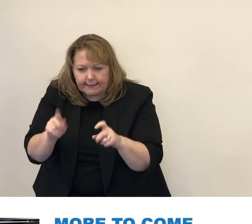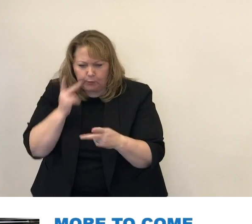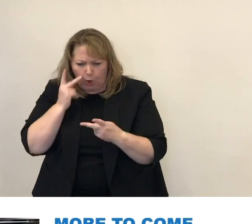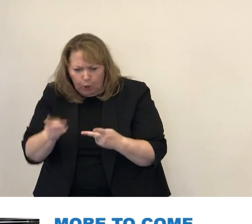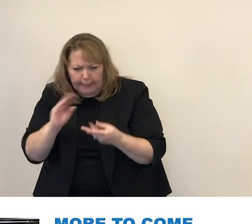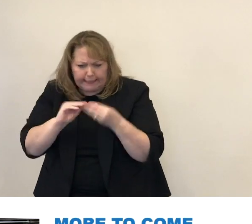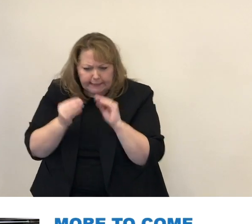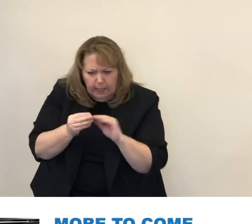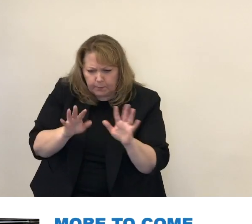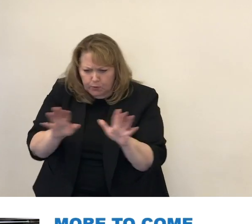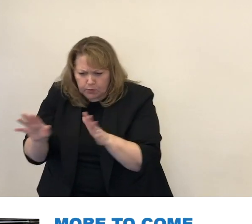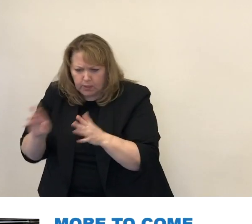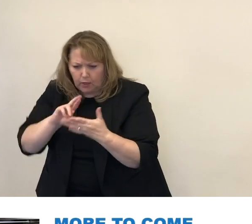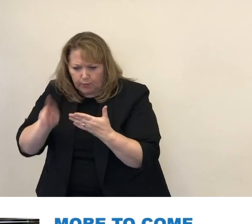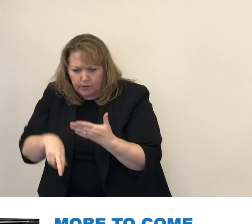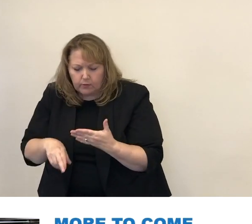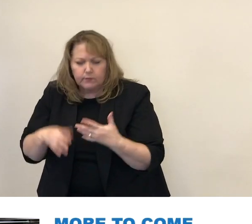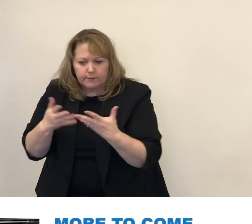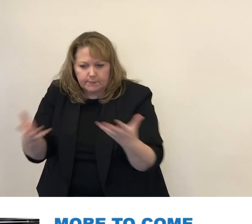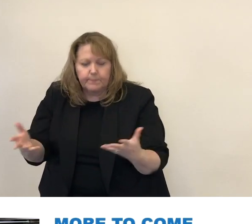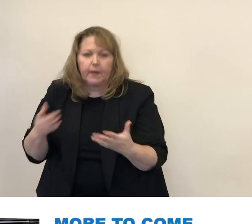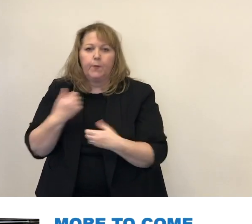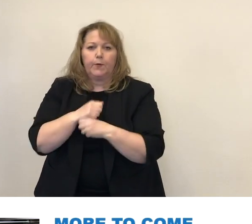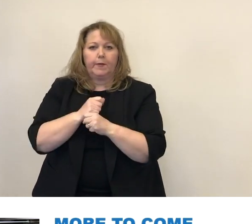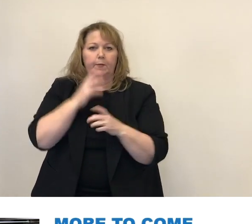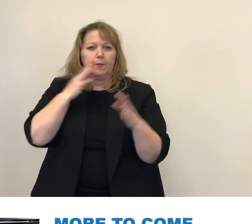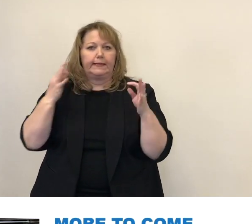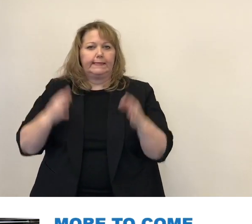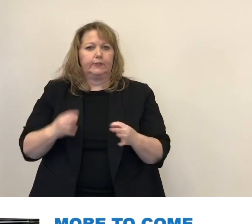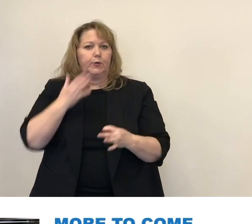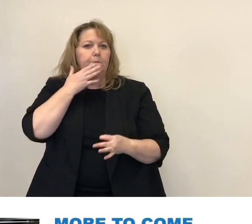based on that data. Thank you for the opportunity.